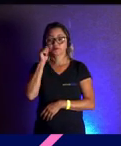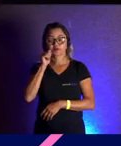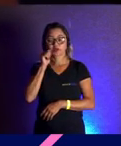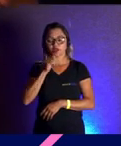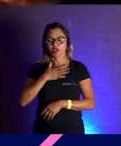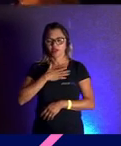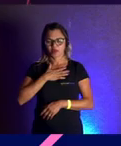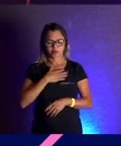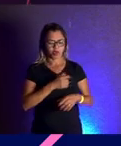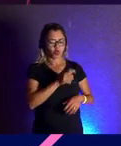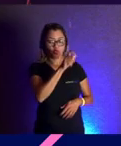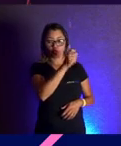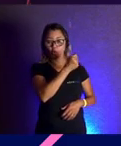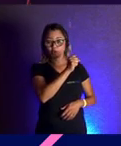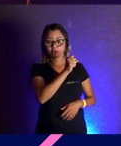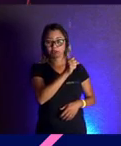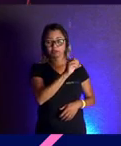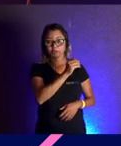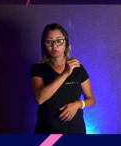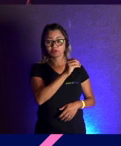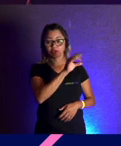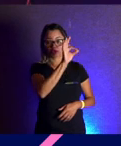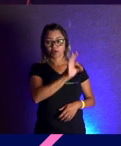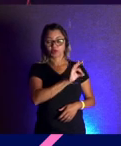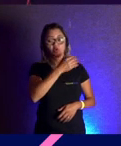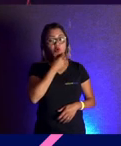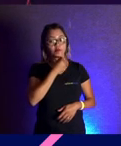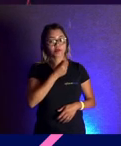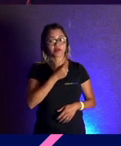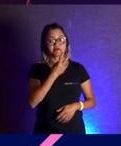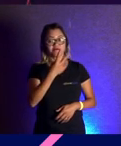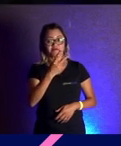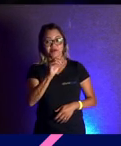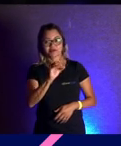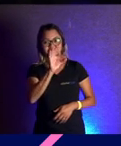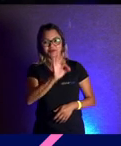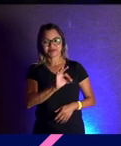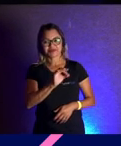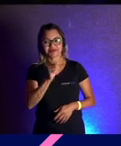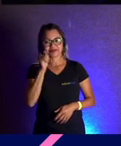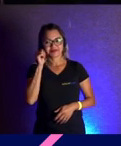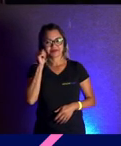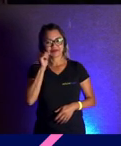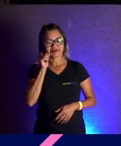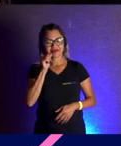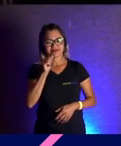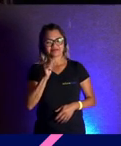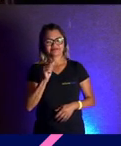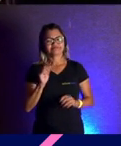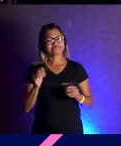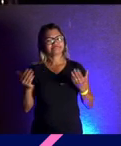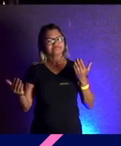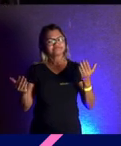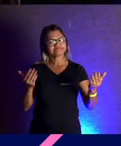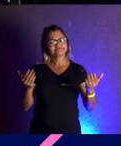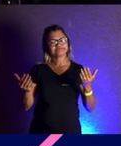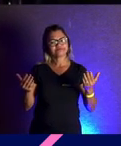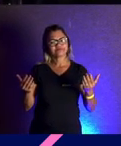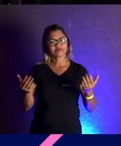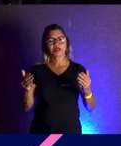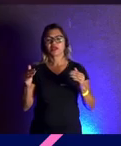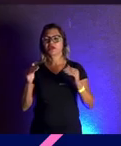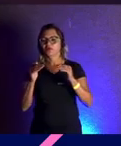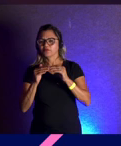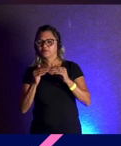and 20% women. Is that reasonable or is that unreasonable? Okay. Now, you could say, no, I